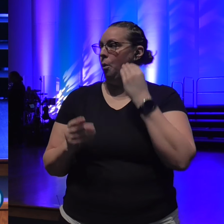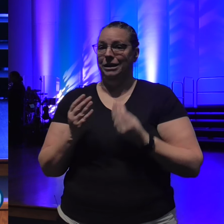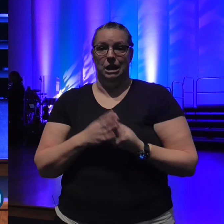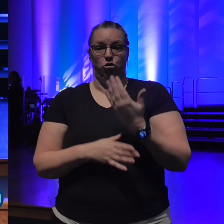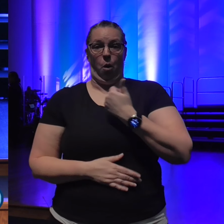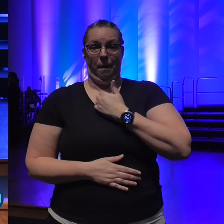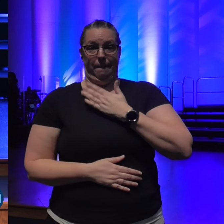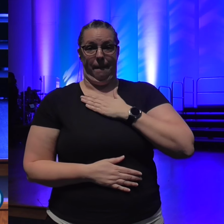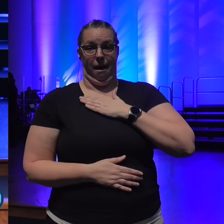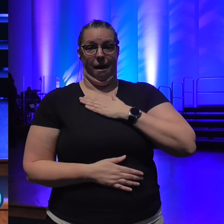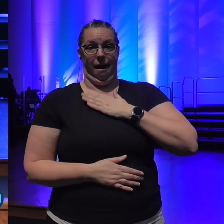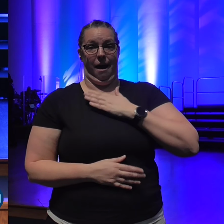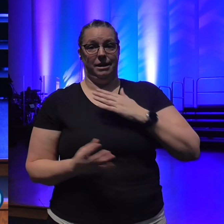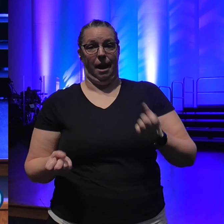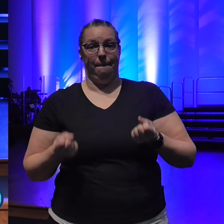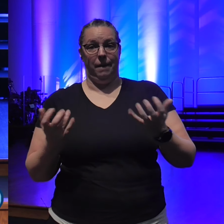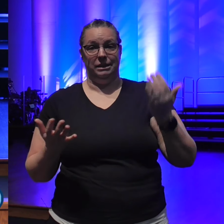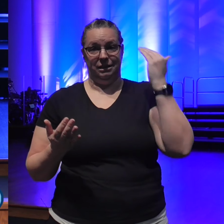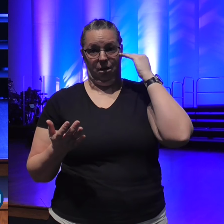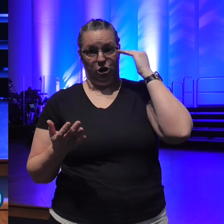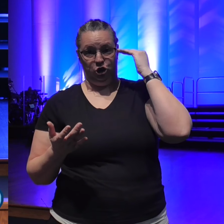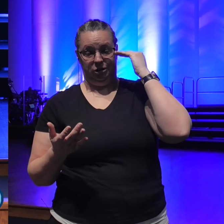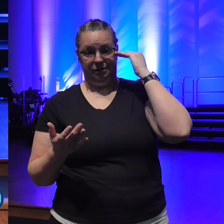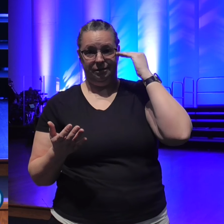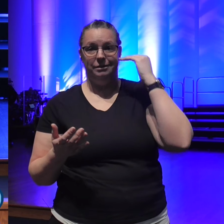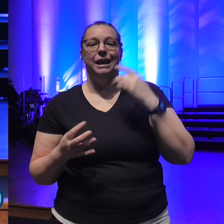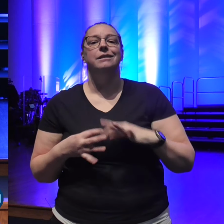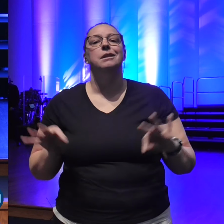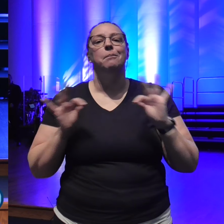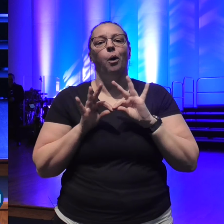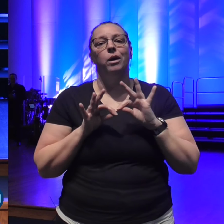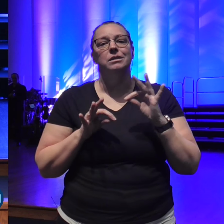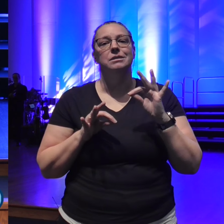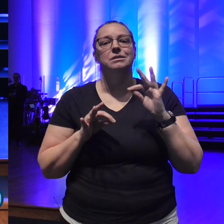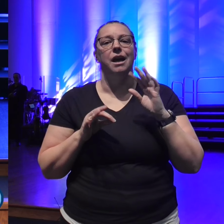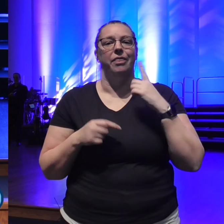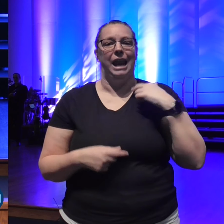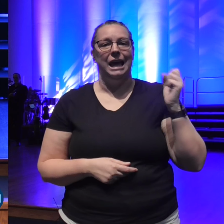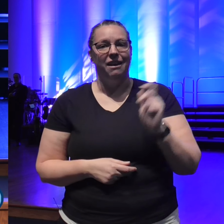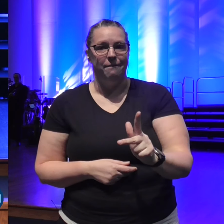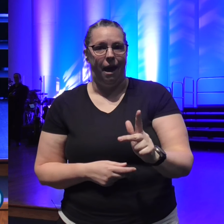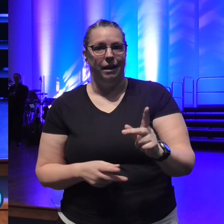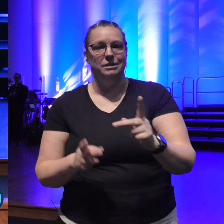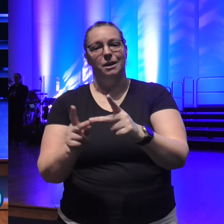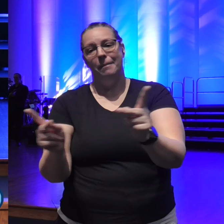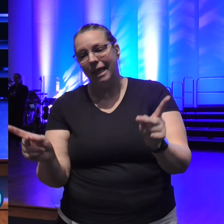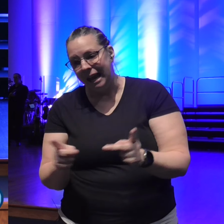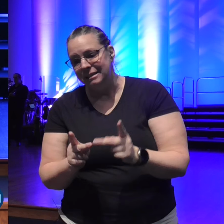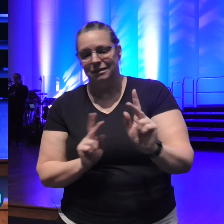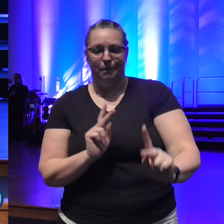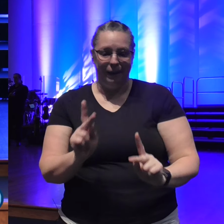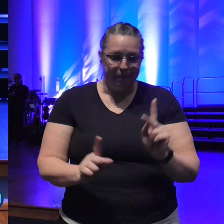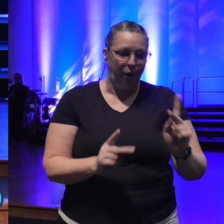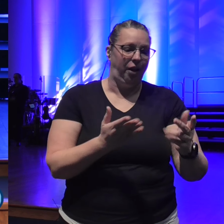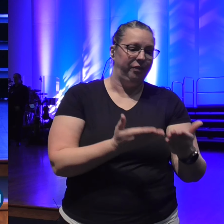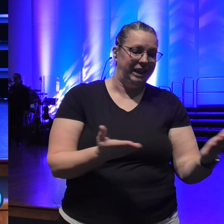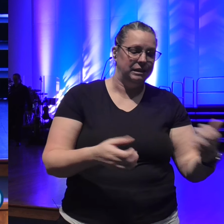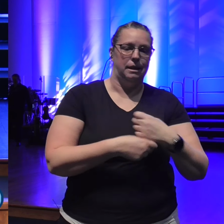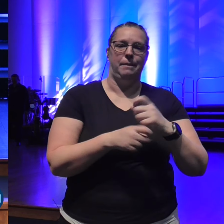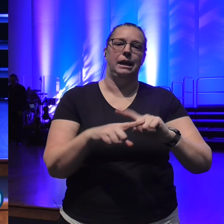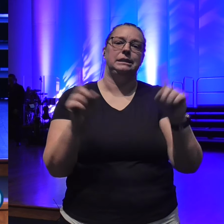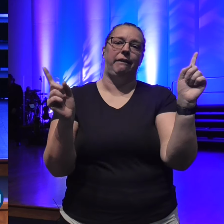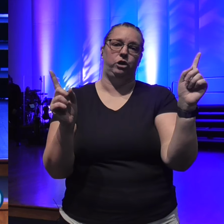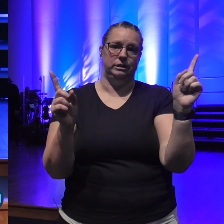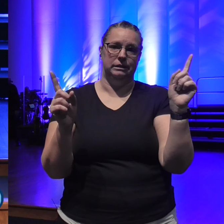my abundance consciousness, it's important to me to give back to places and people and things that really make a difference in my